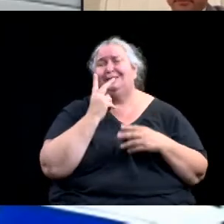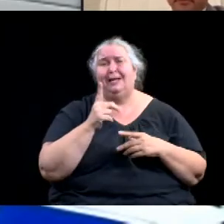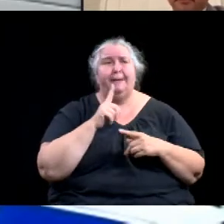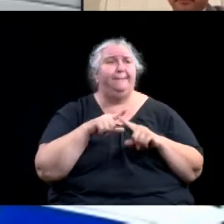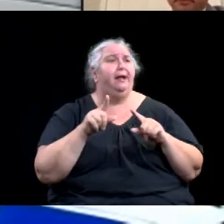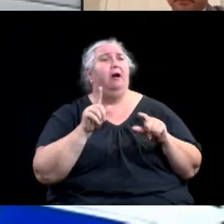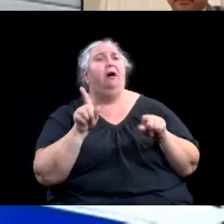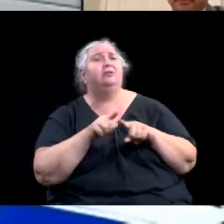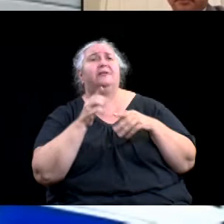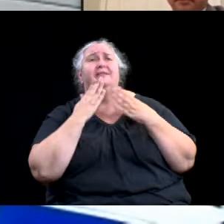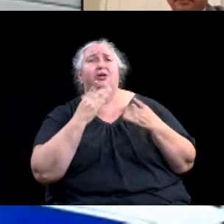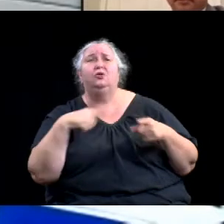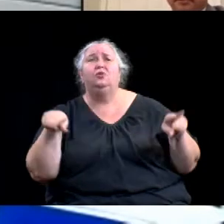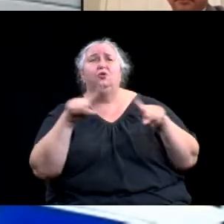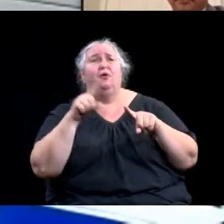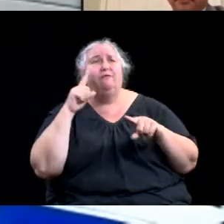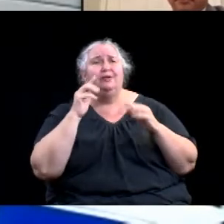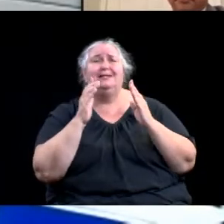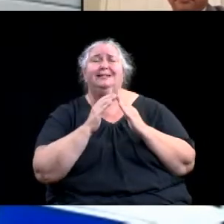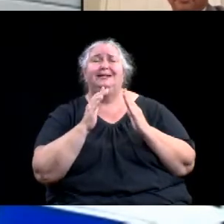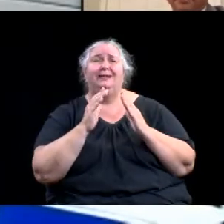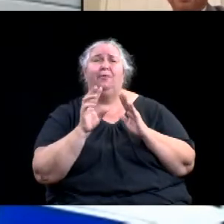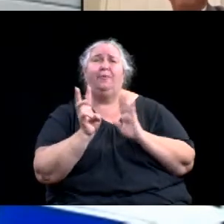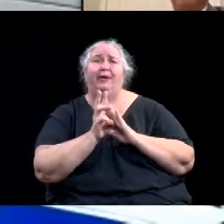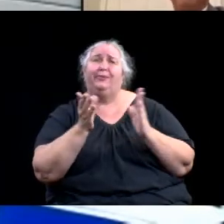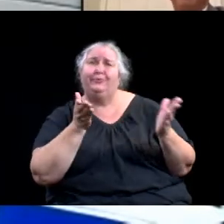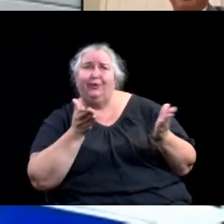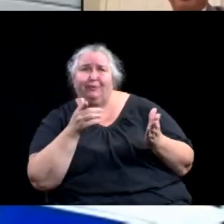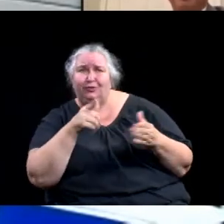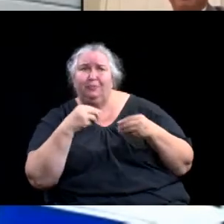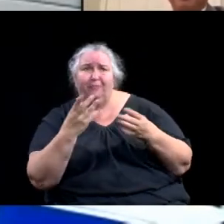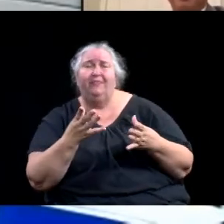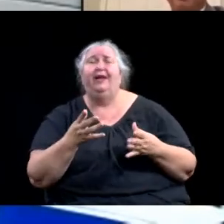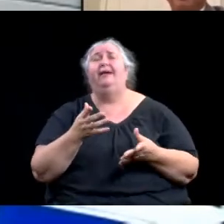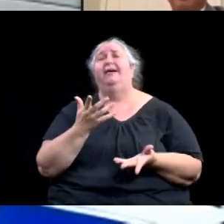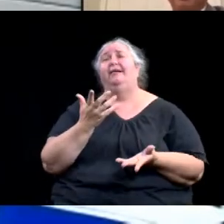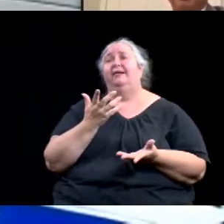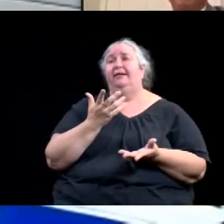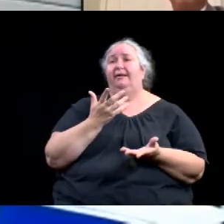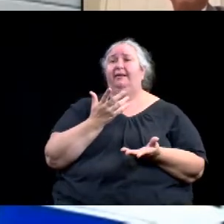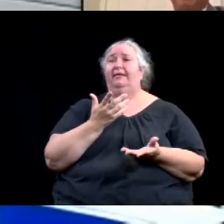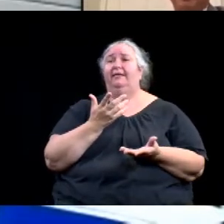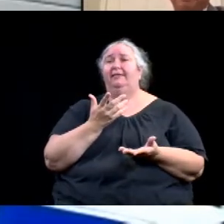I'm very proud. I've been here 19 years at the city, and it's been the best job I've ever had. So